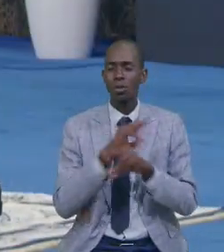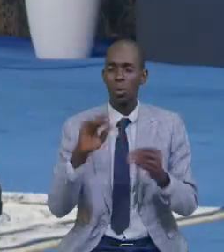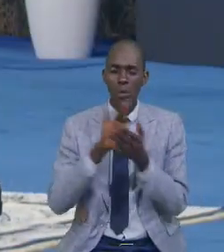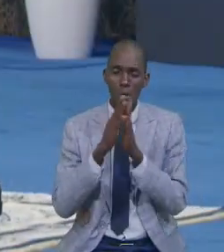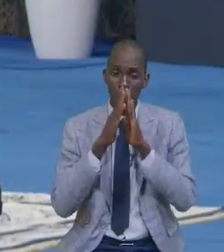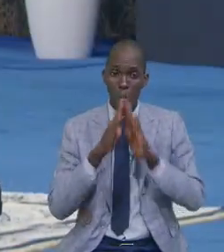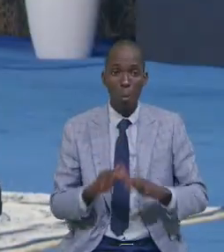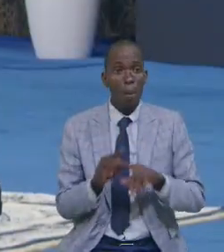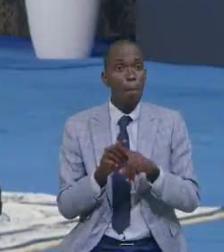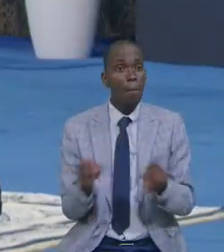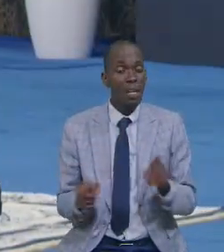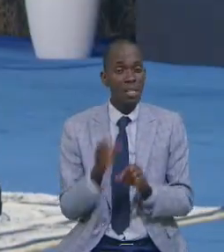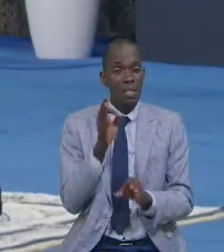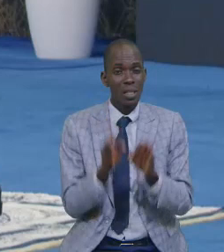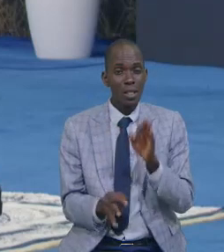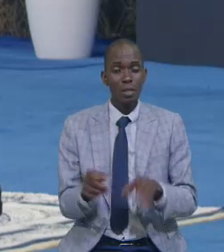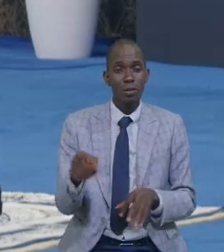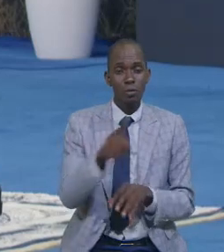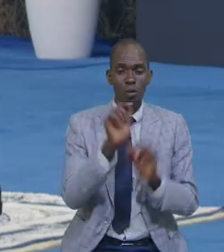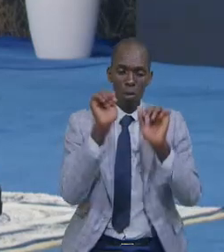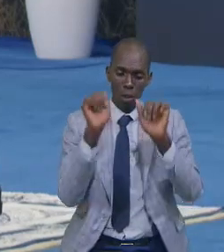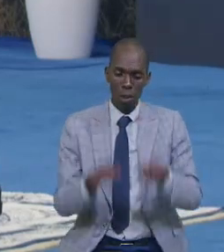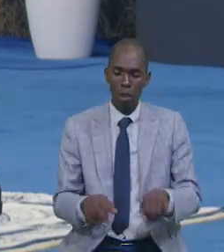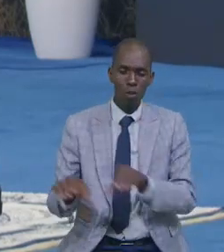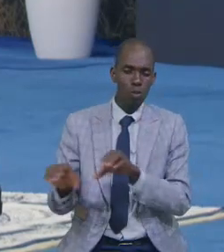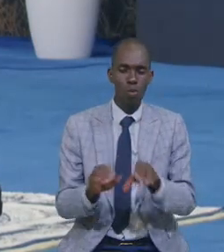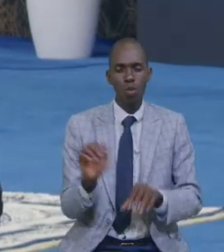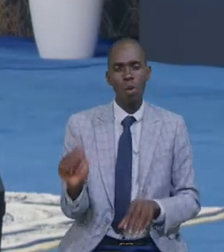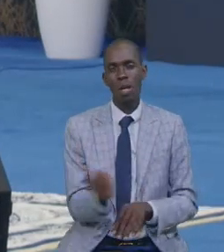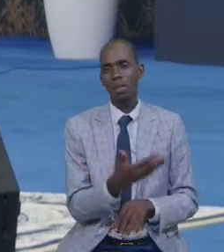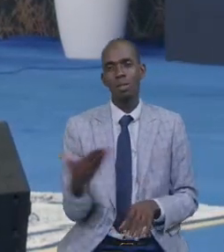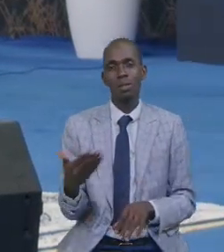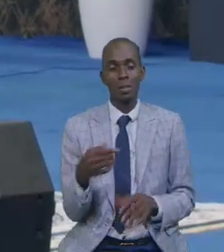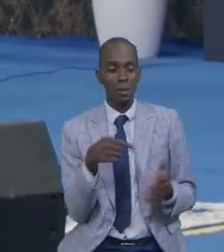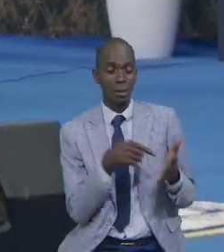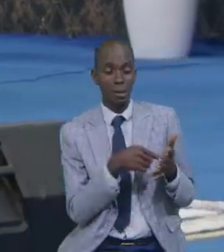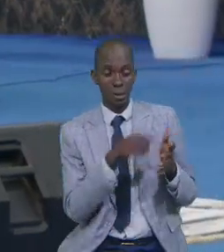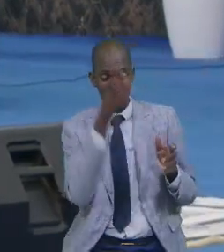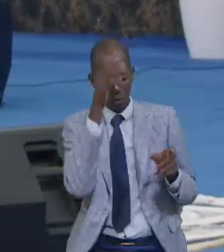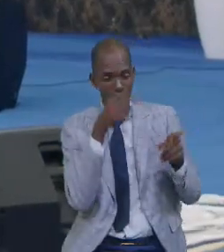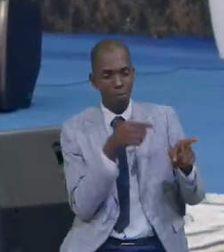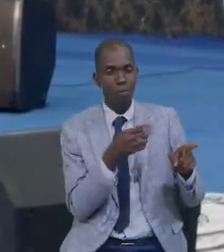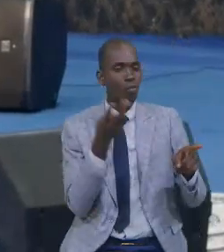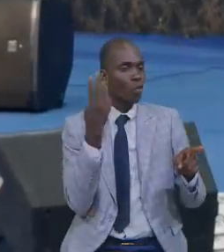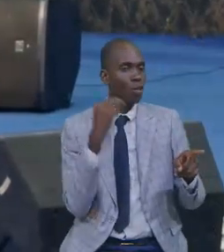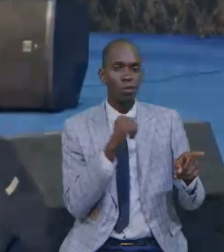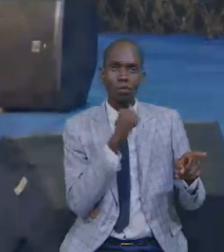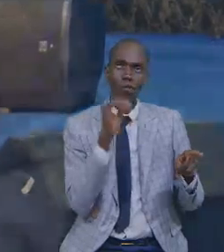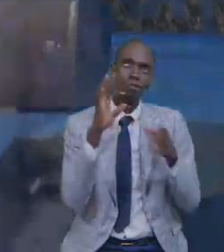do anything. This man, the father, was not acquainted